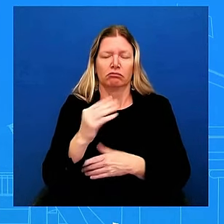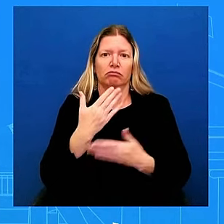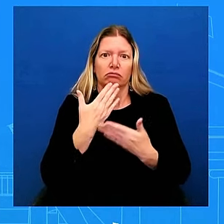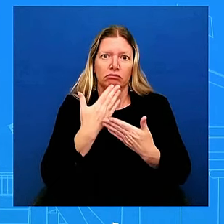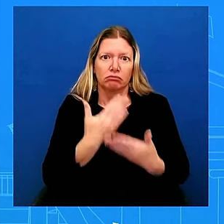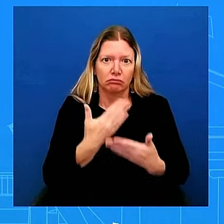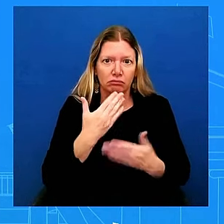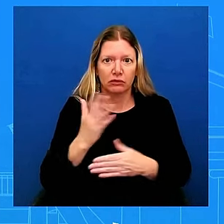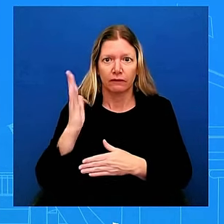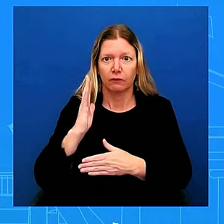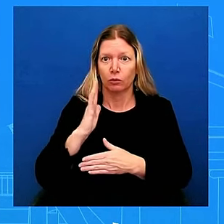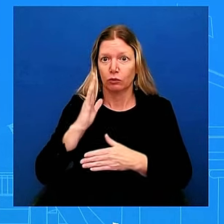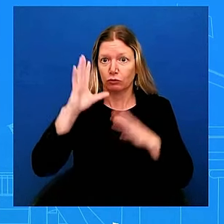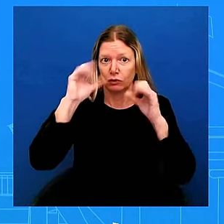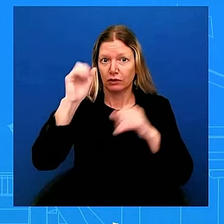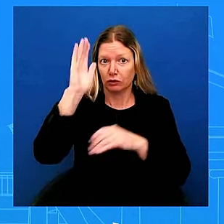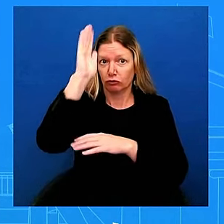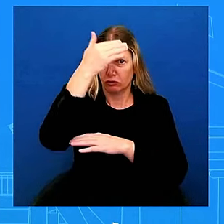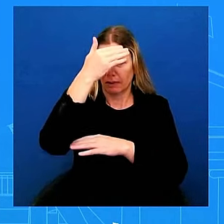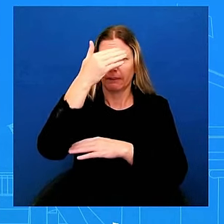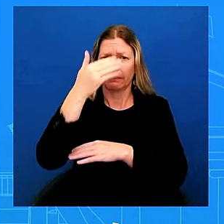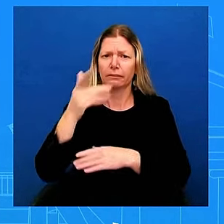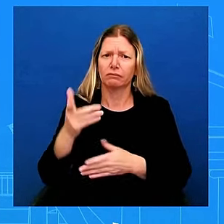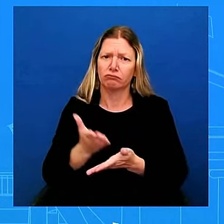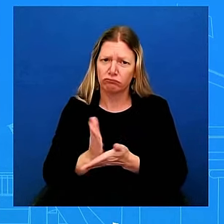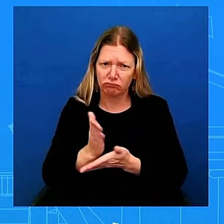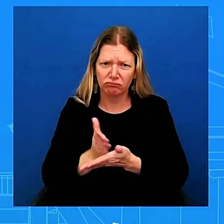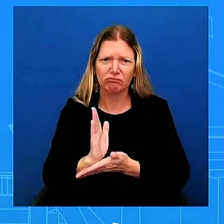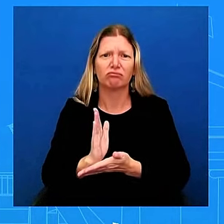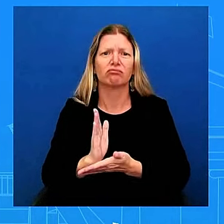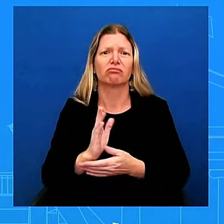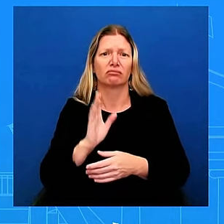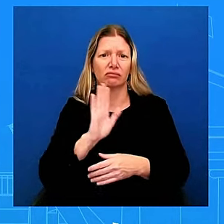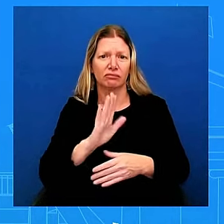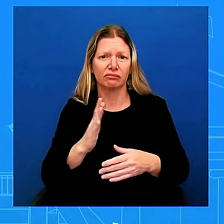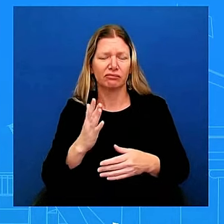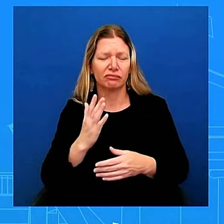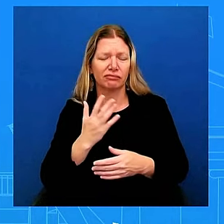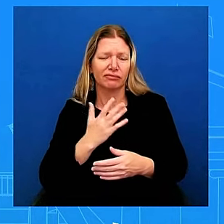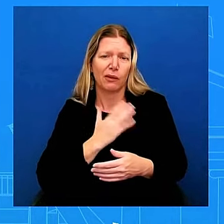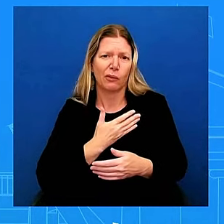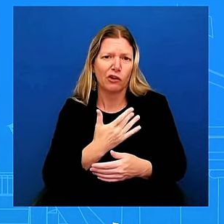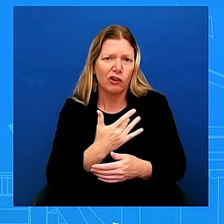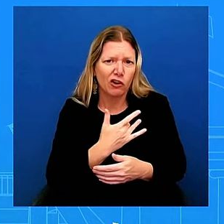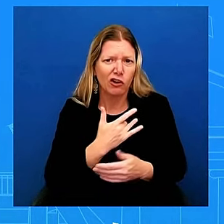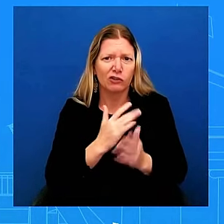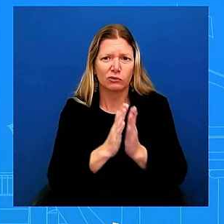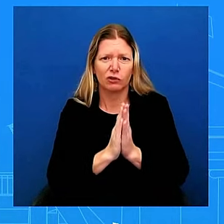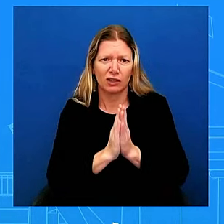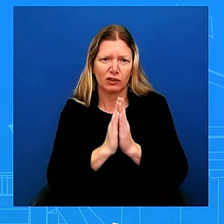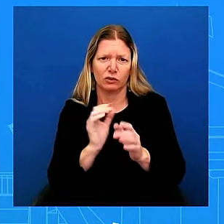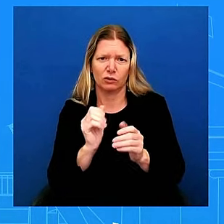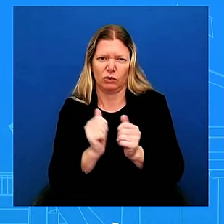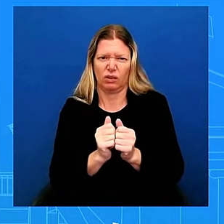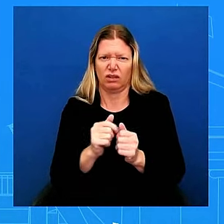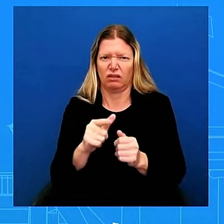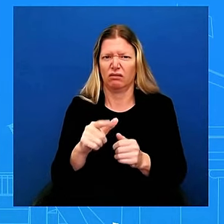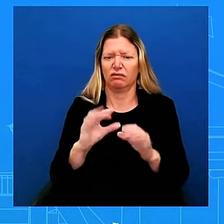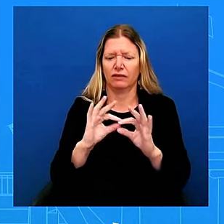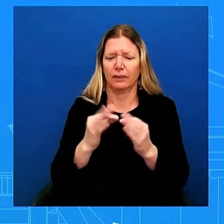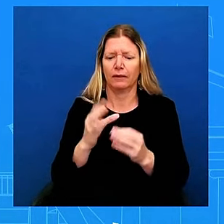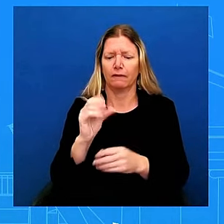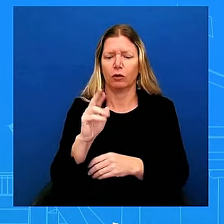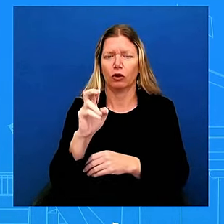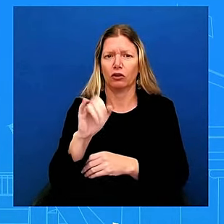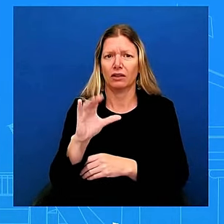hearts and prayers are with the family of Corey Comprator. We pray for the full and swift recovery of